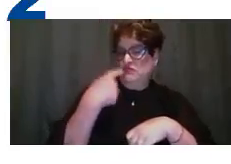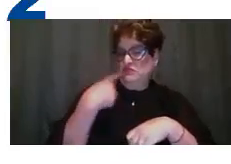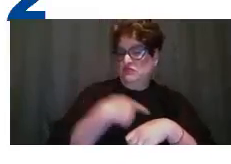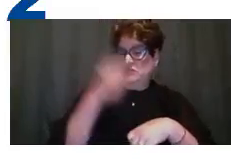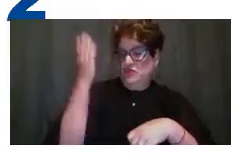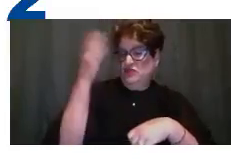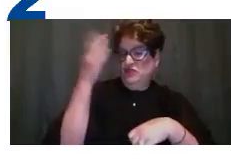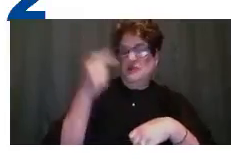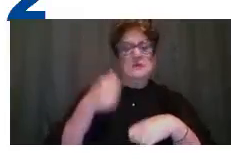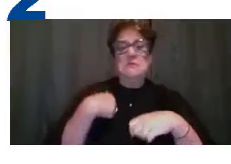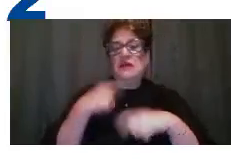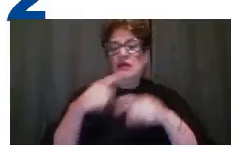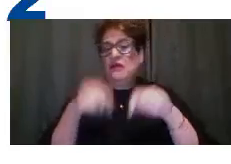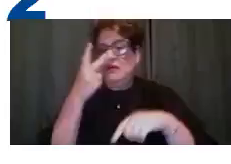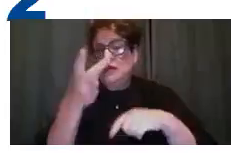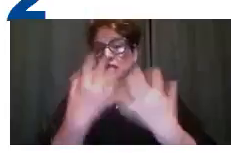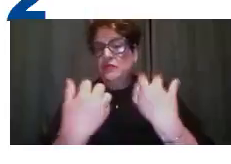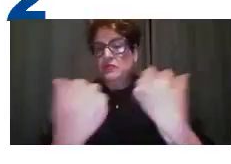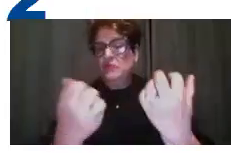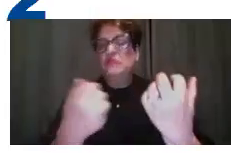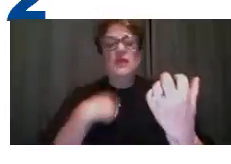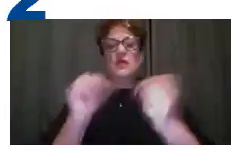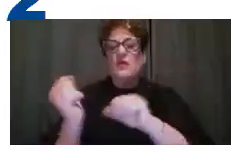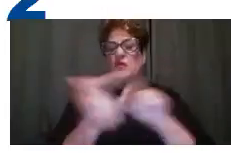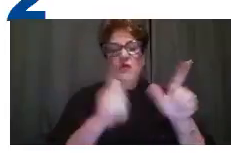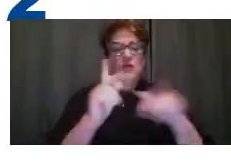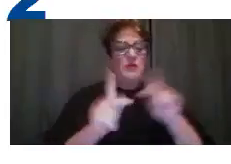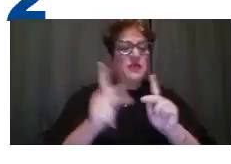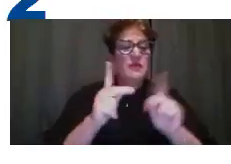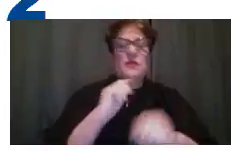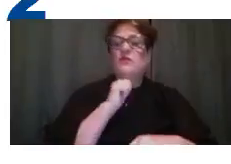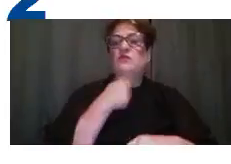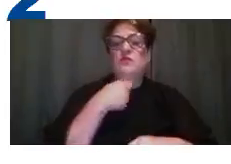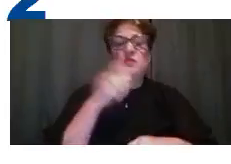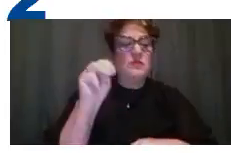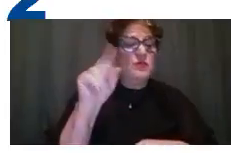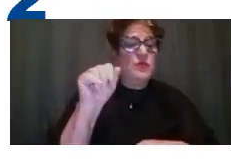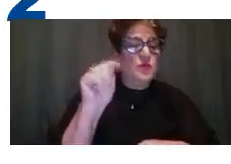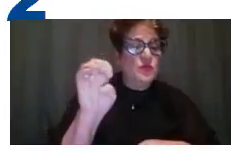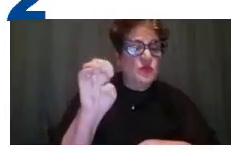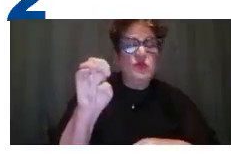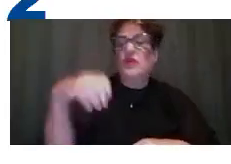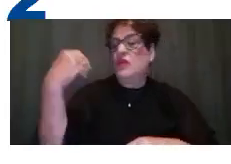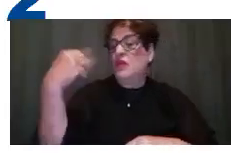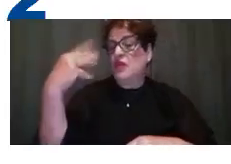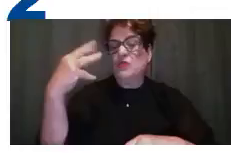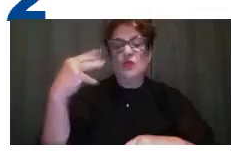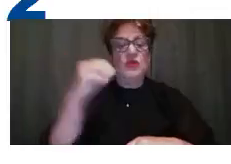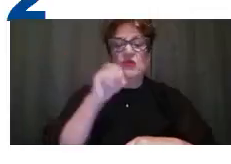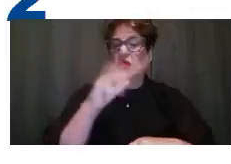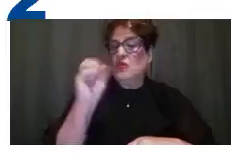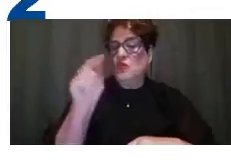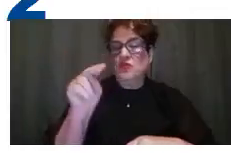Everyone has been automatically put on mute and your camera is not on. Chat is activated for attendees.